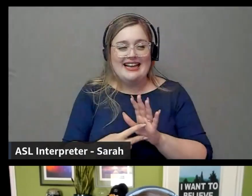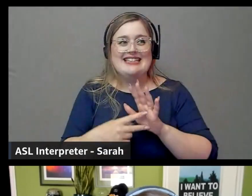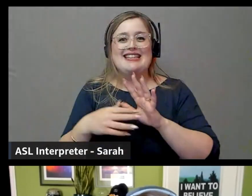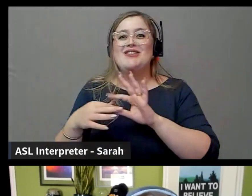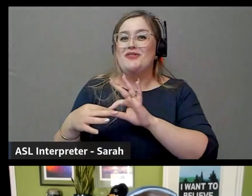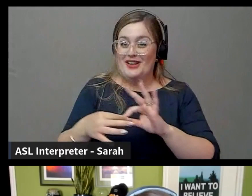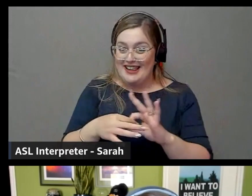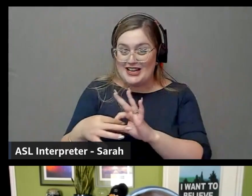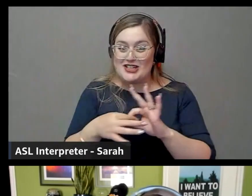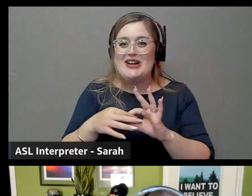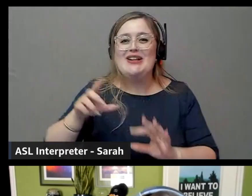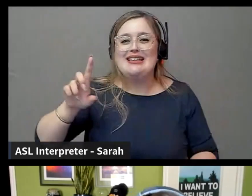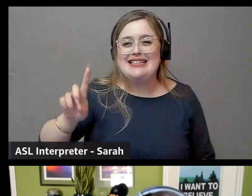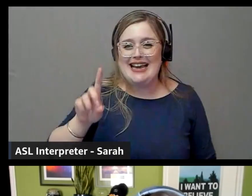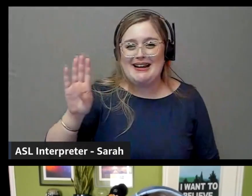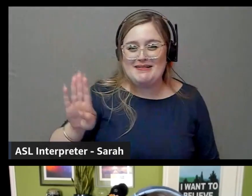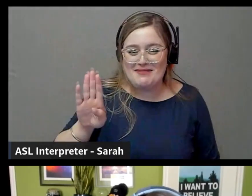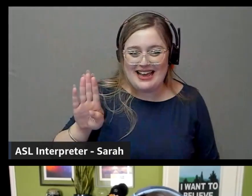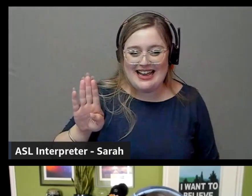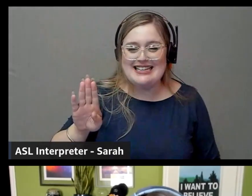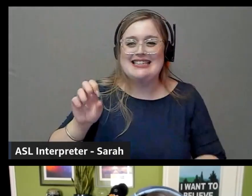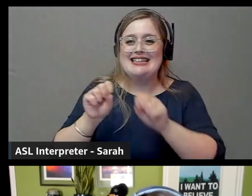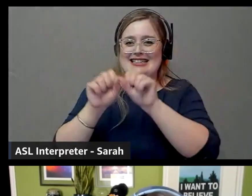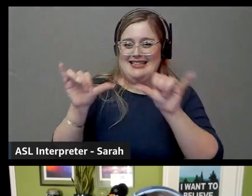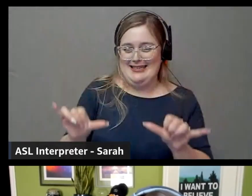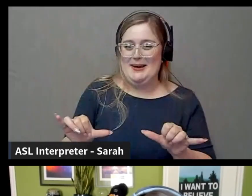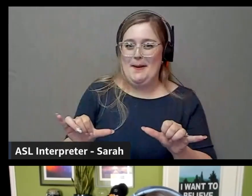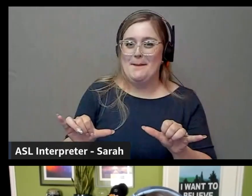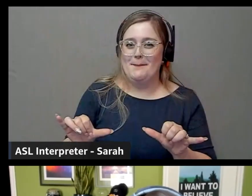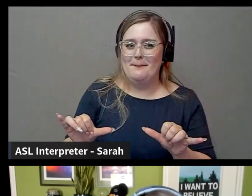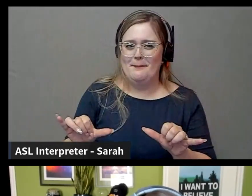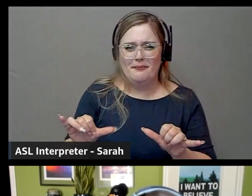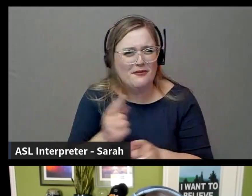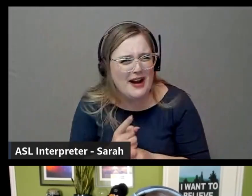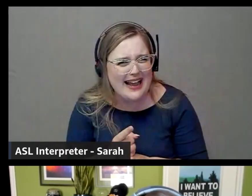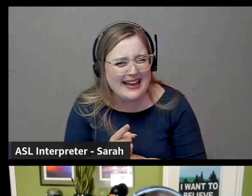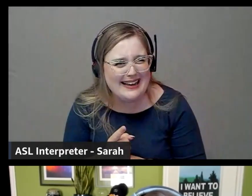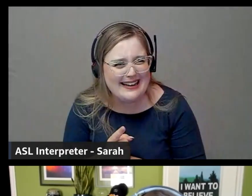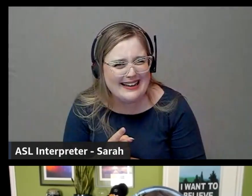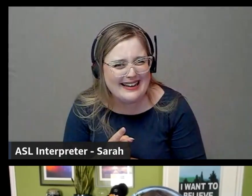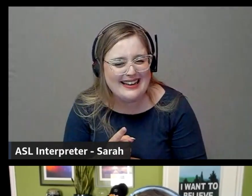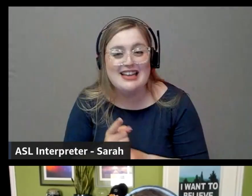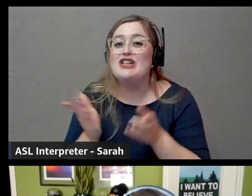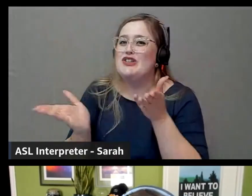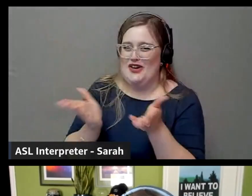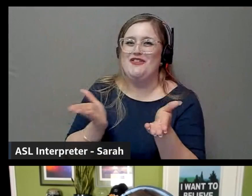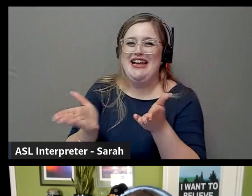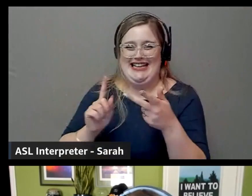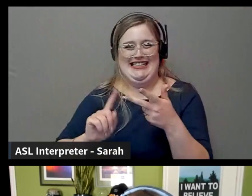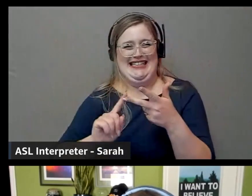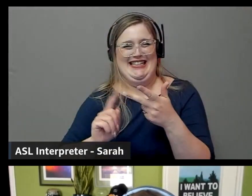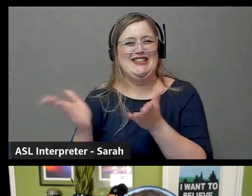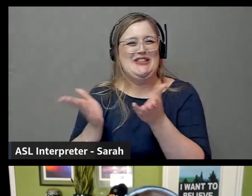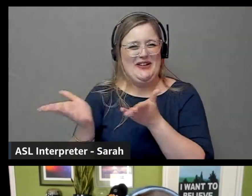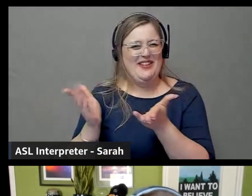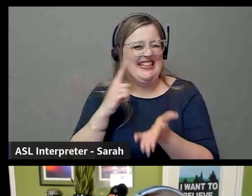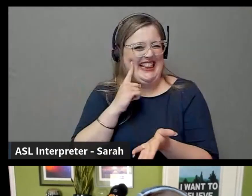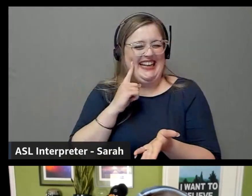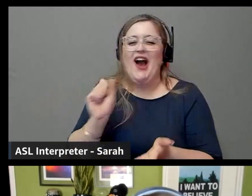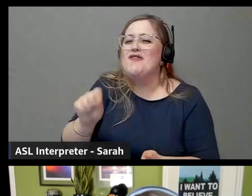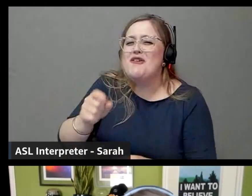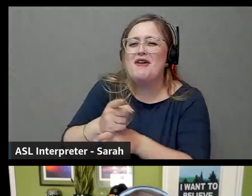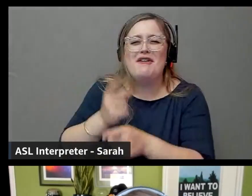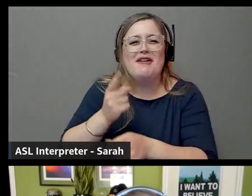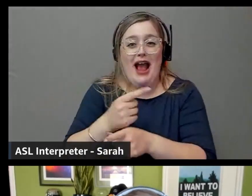relational database system. So is that what it stands for? I'm just double checking. Service, maybe. Yeah, I don't know. Relational database service, right?